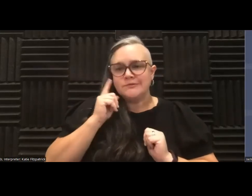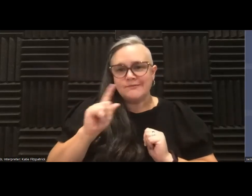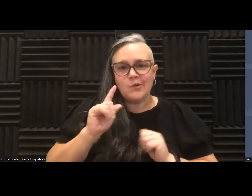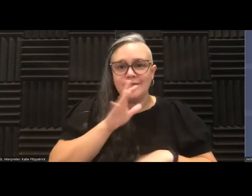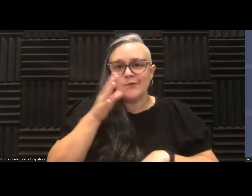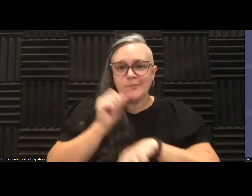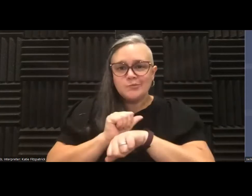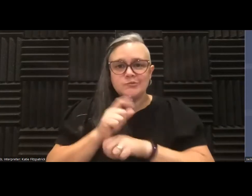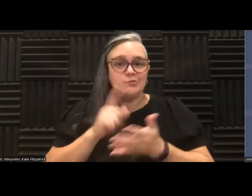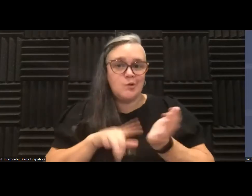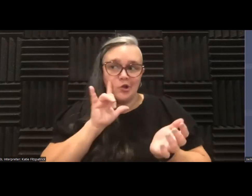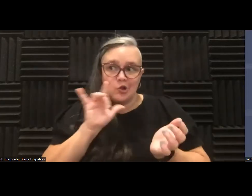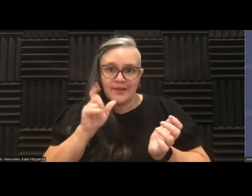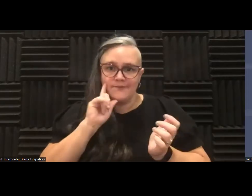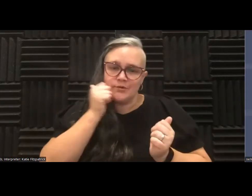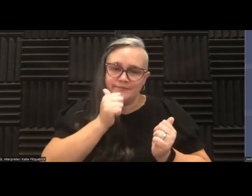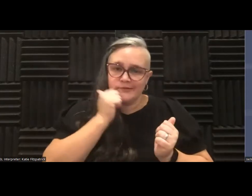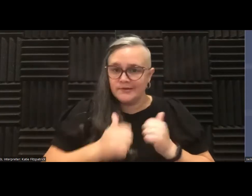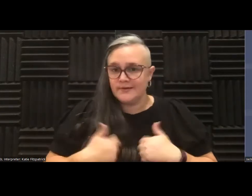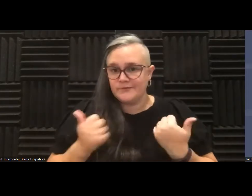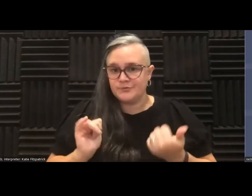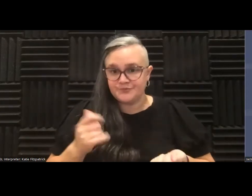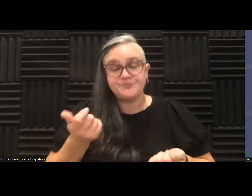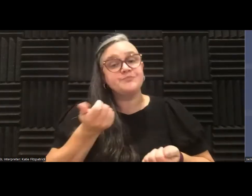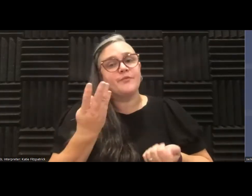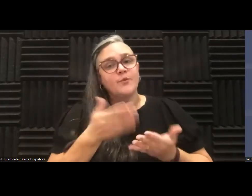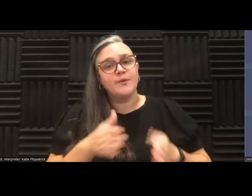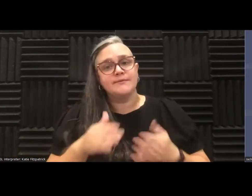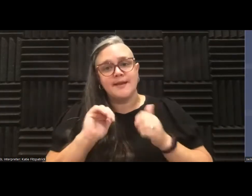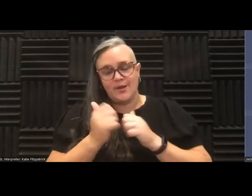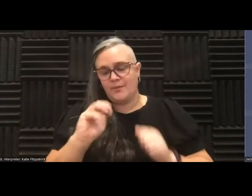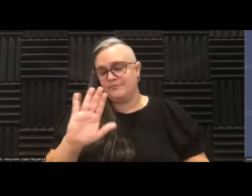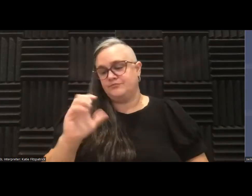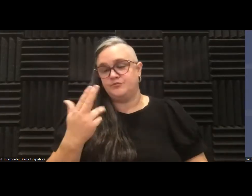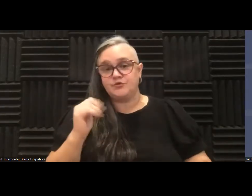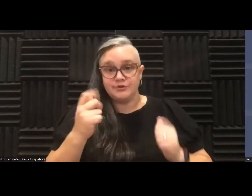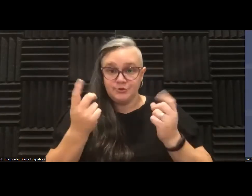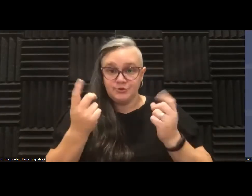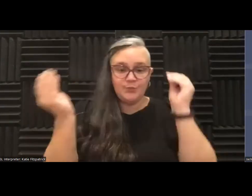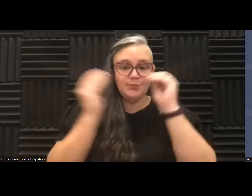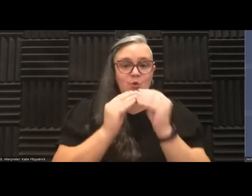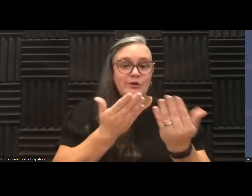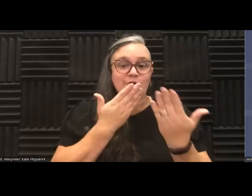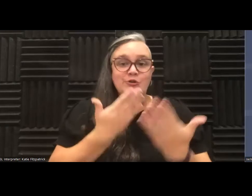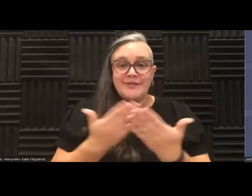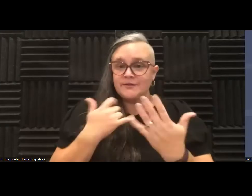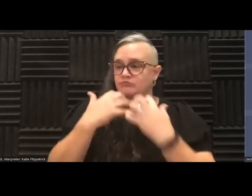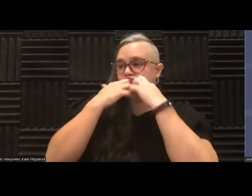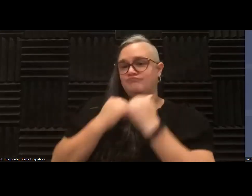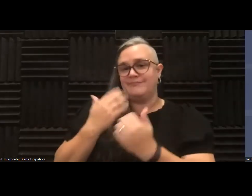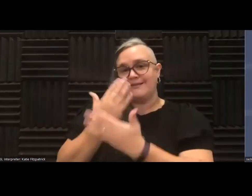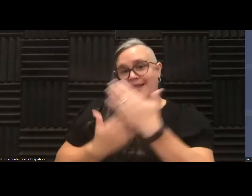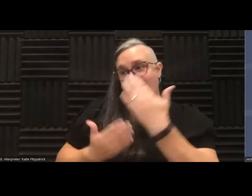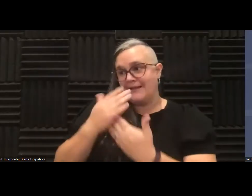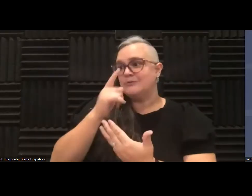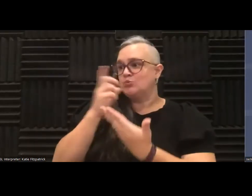to day, and a couple of ways that Michigan can do more of the good things to show we value the hands that bring us food